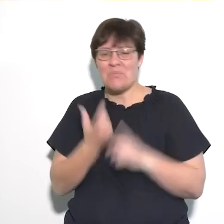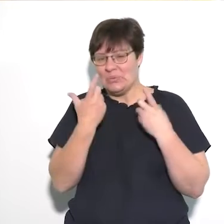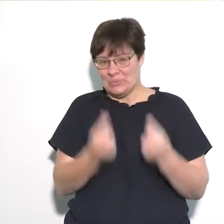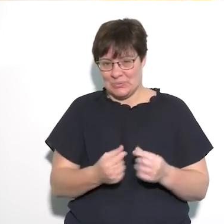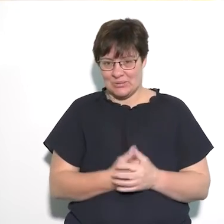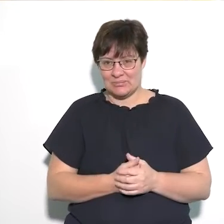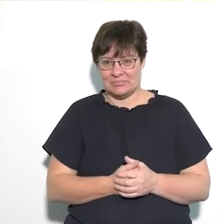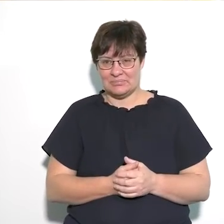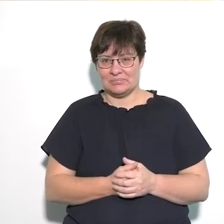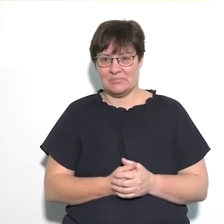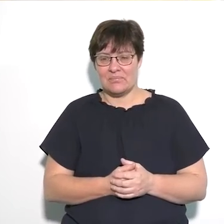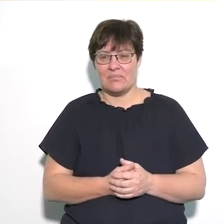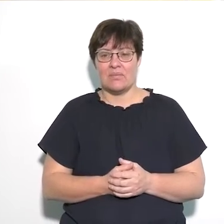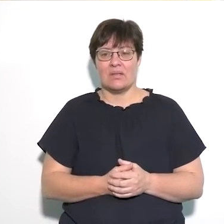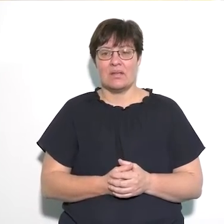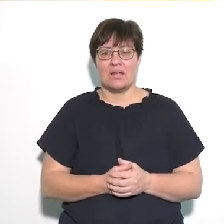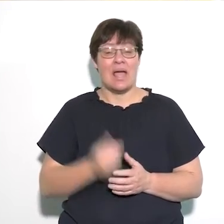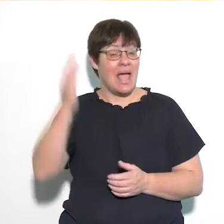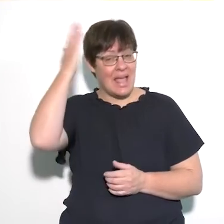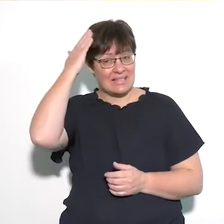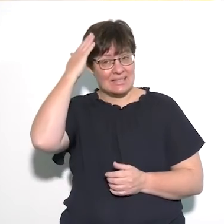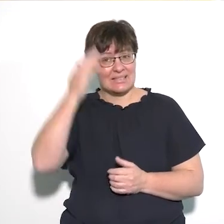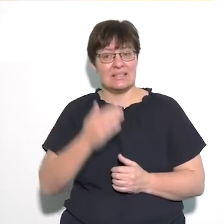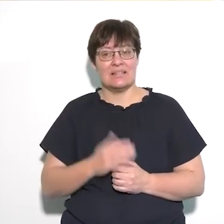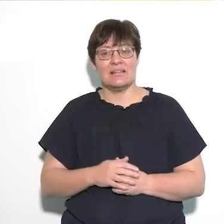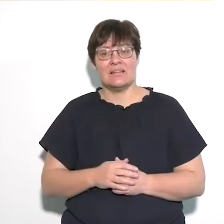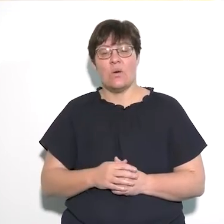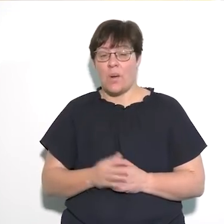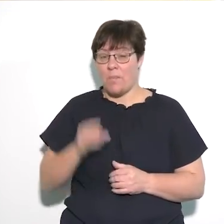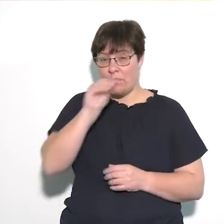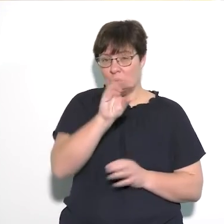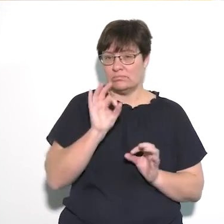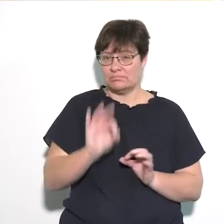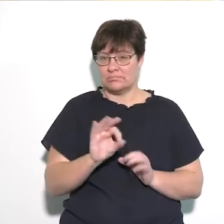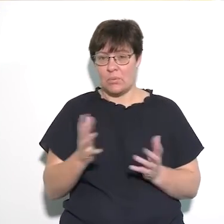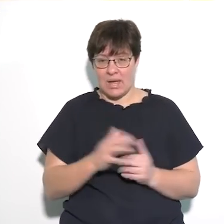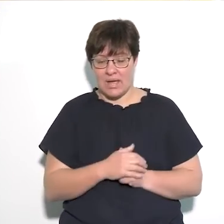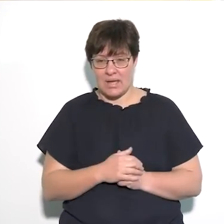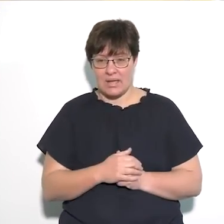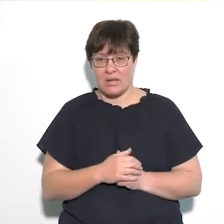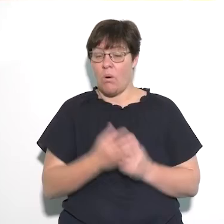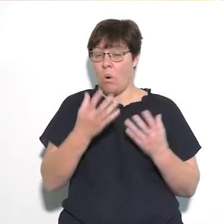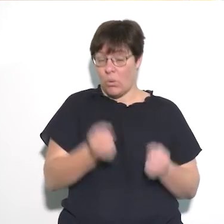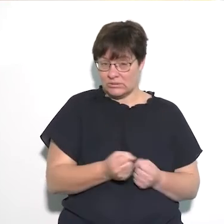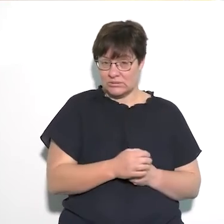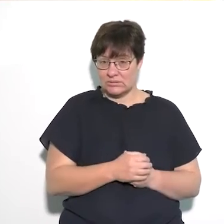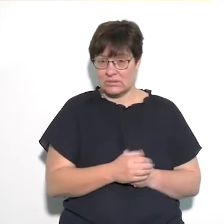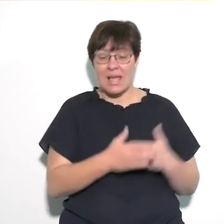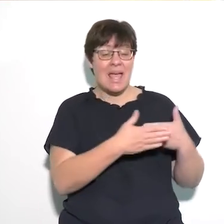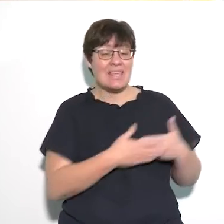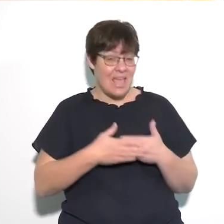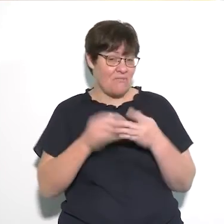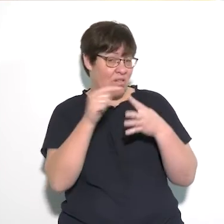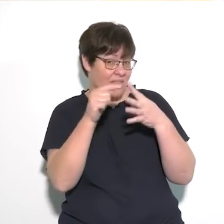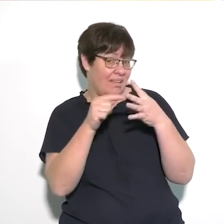little wings. We're going to take our head and we're going to put our wings in place. Hold them down. Be